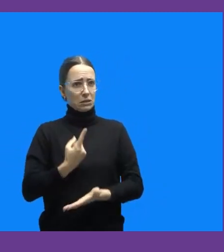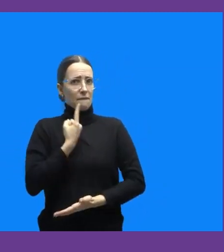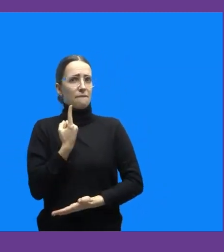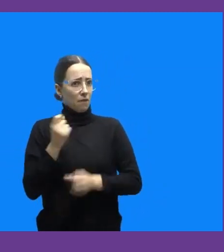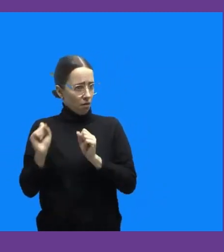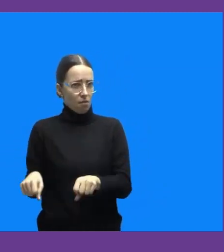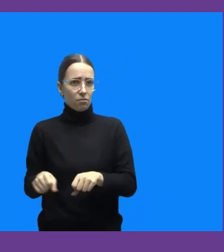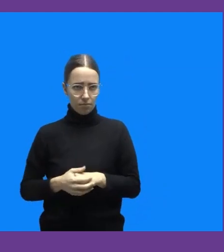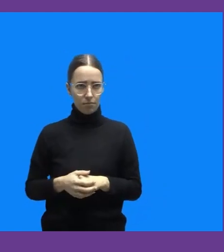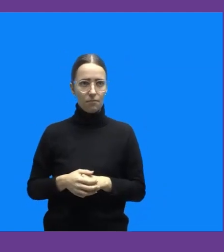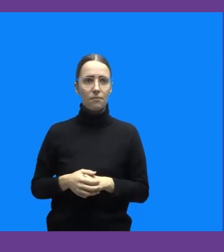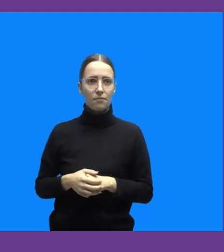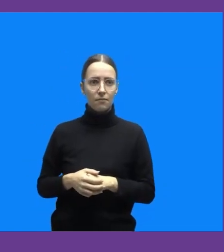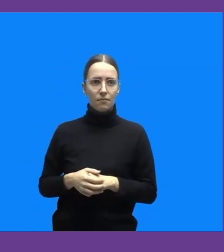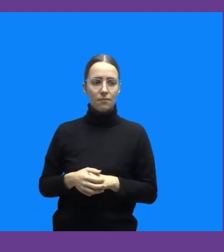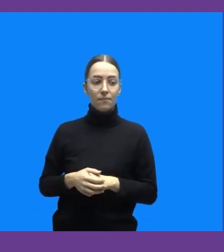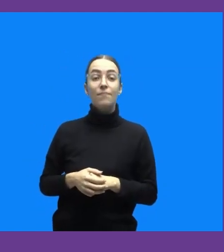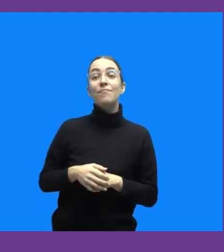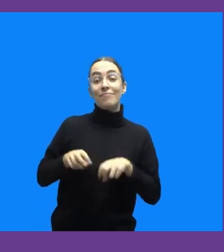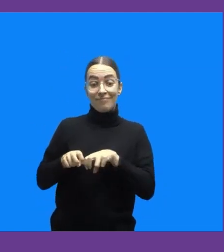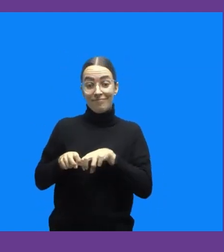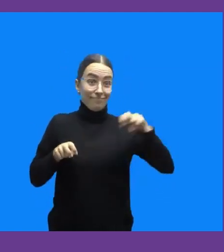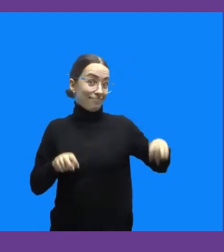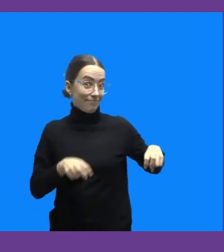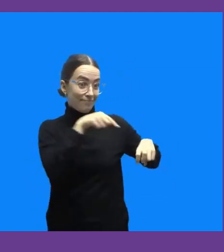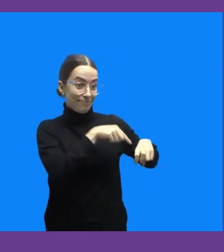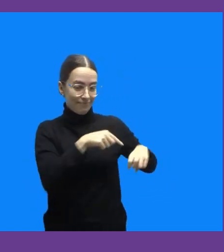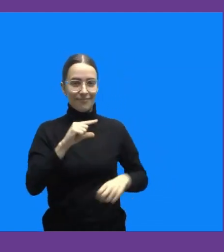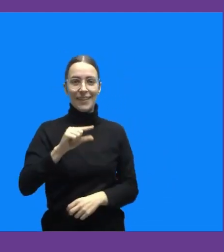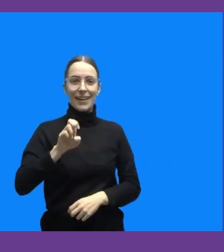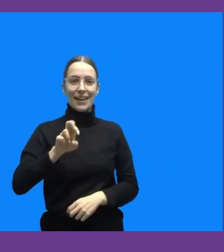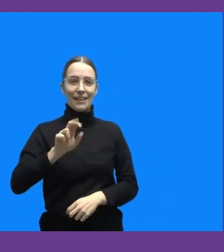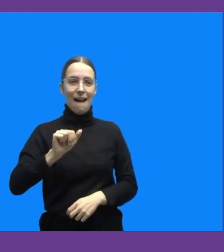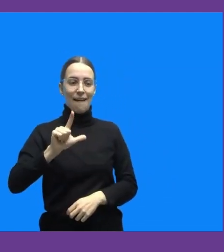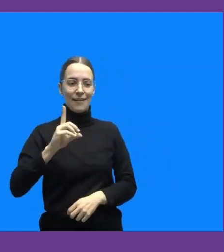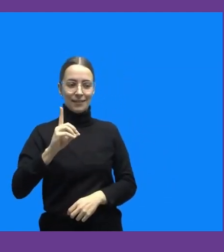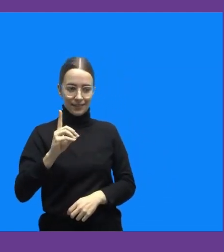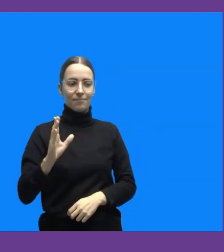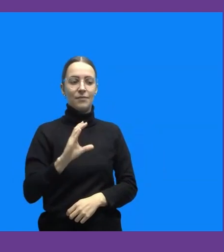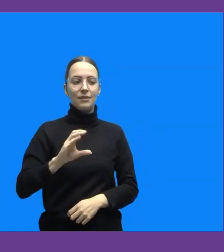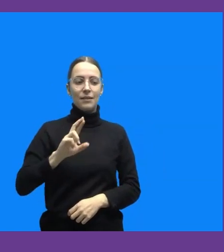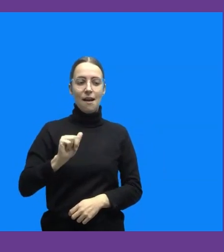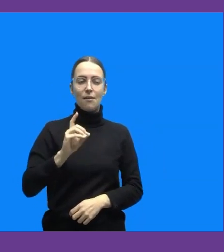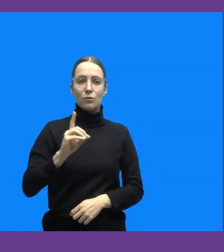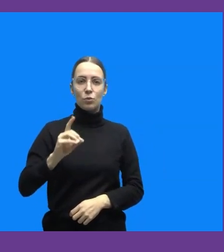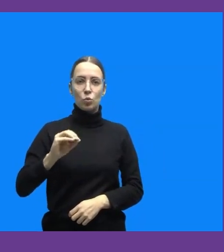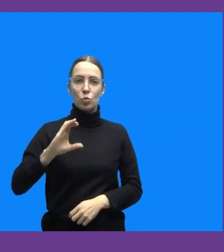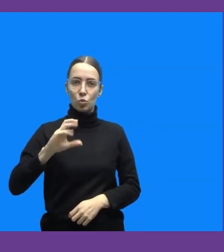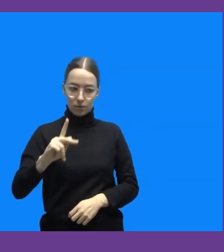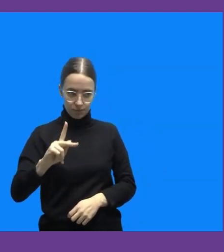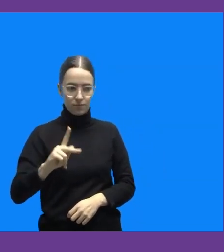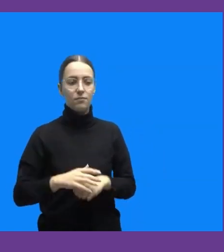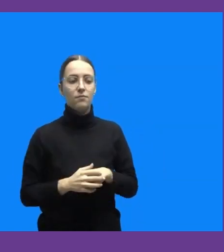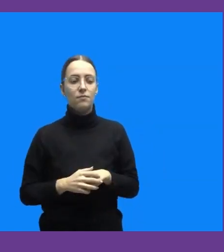the Centre for Excellence in Universal Design, a body established by the Irish government in 2007. A key area for